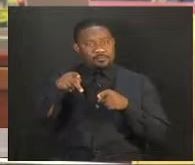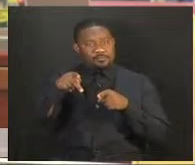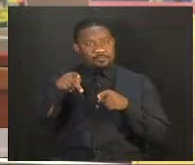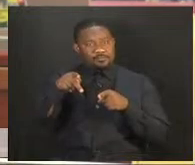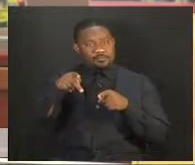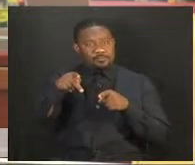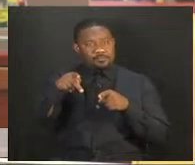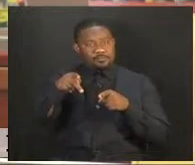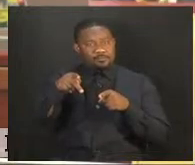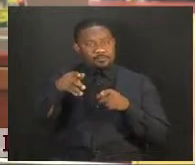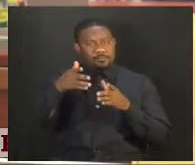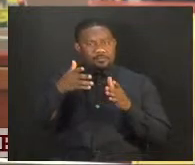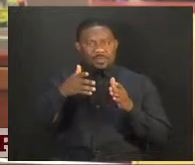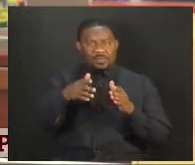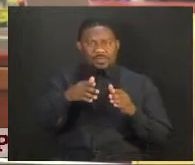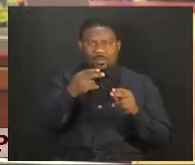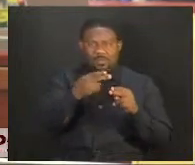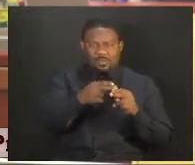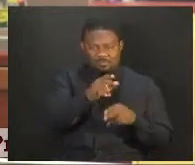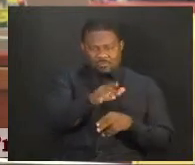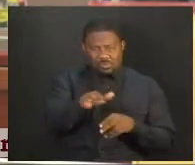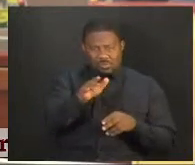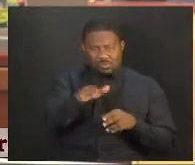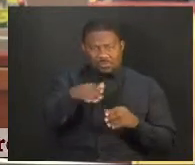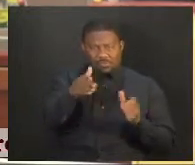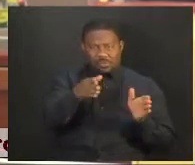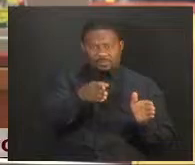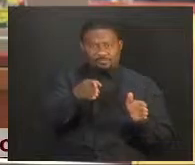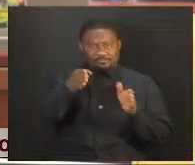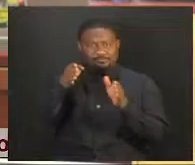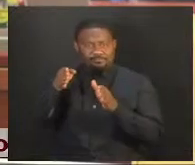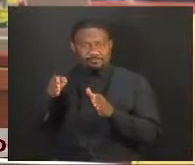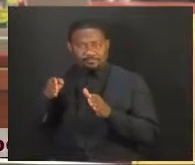in brackets. But in this arrangement,